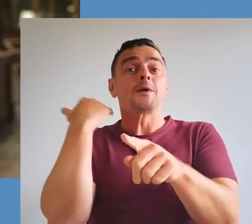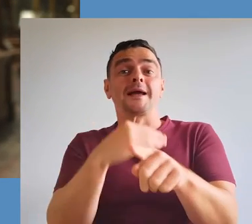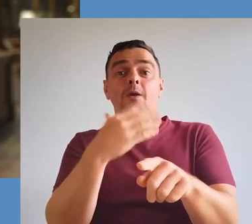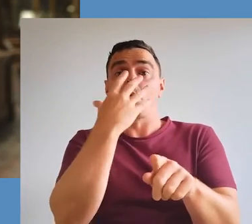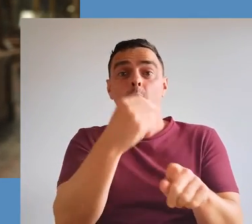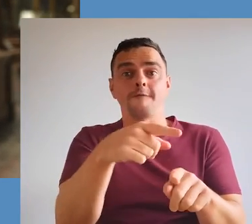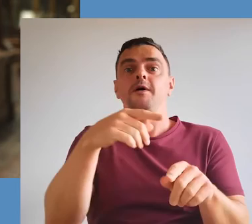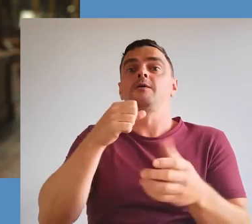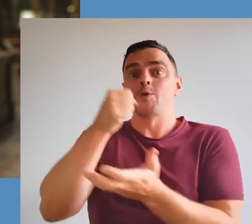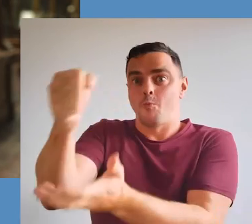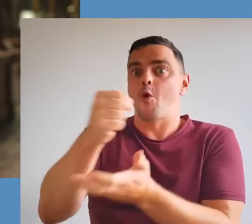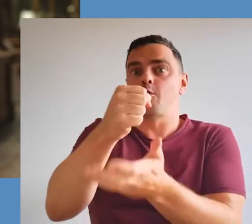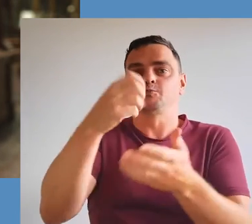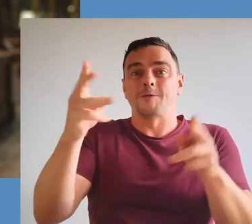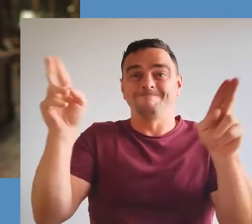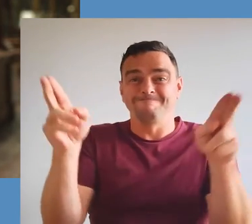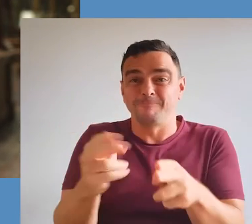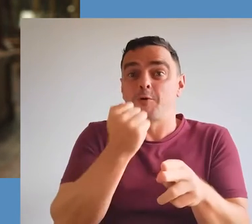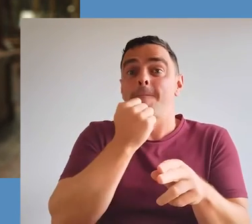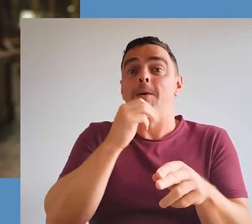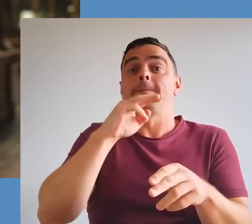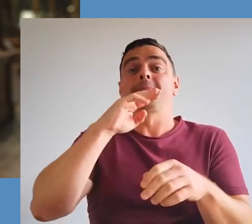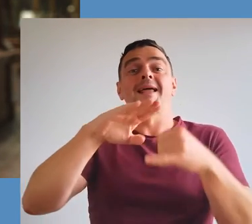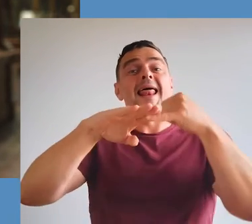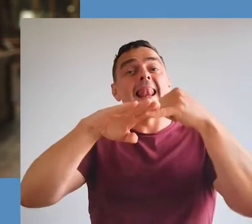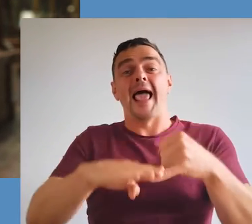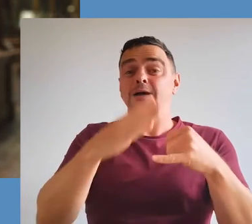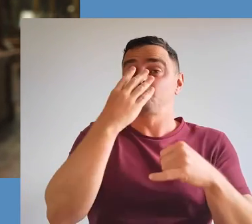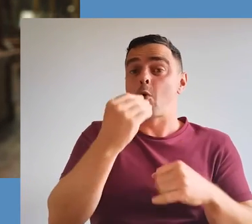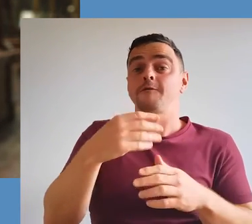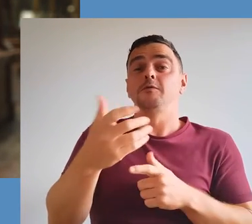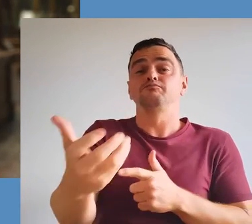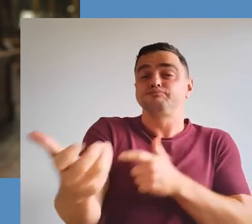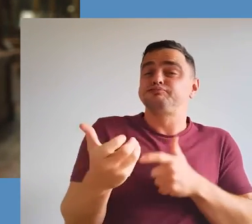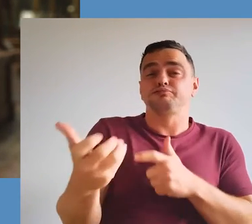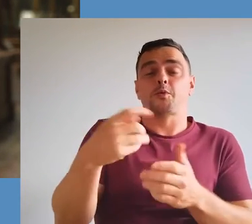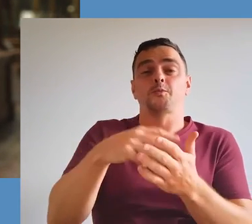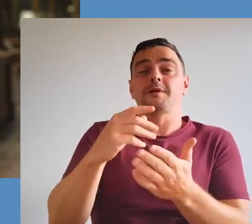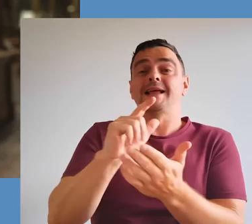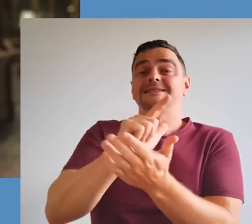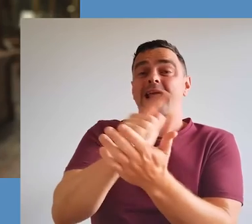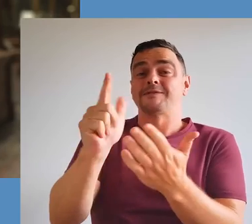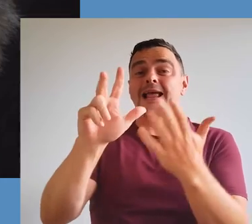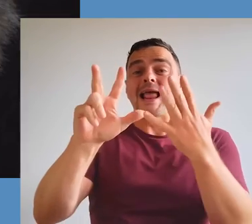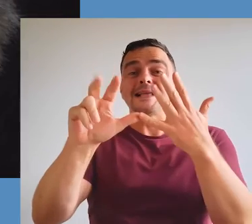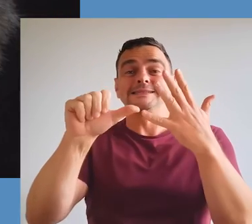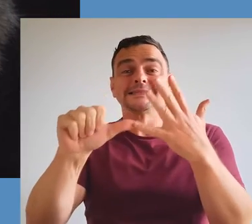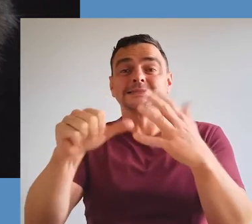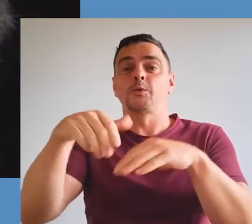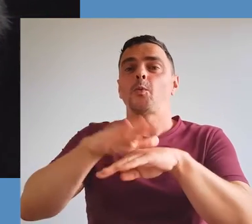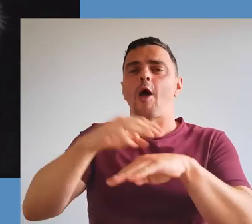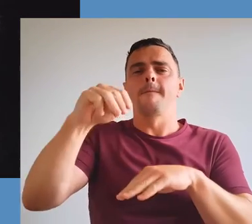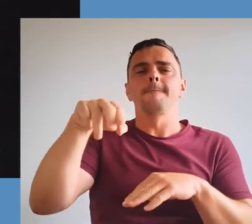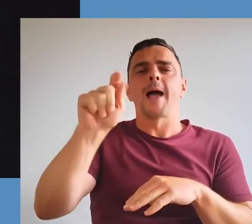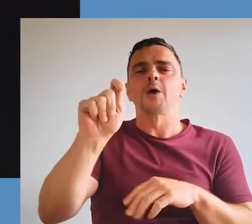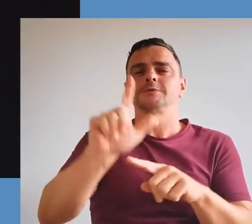Ireland was shot in 1786 on Mount Leinster on the Wexford-Carlo border. Though wolves